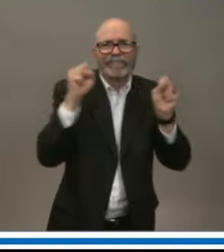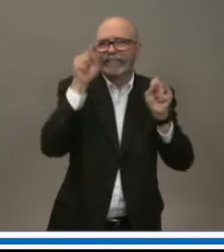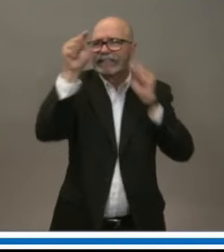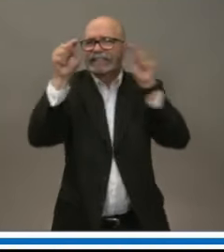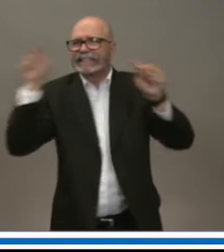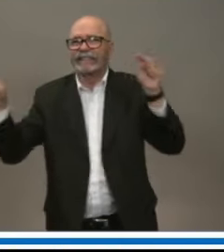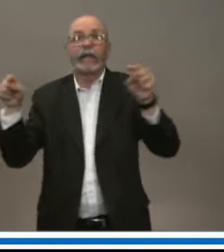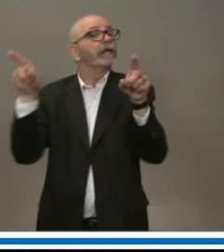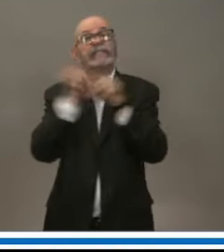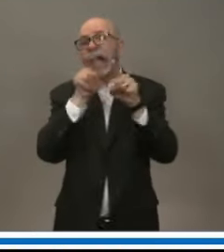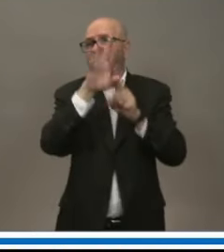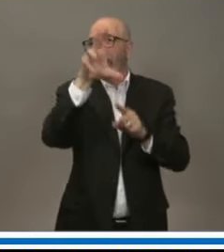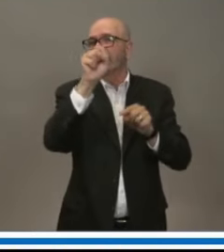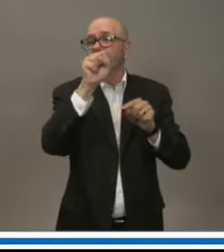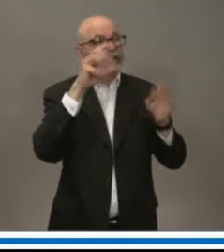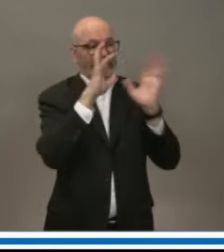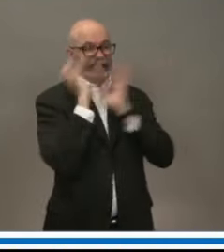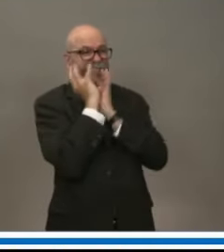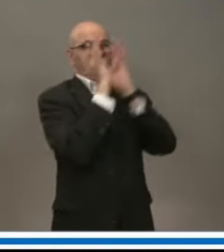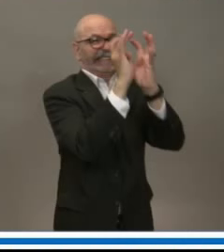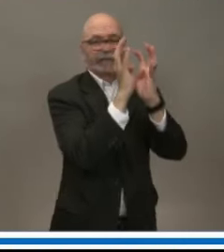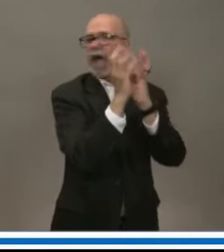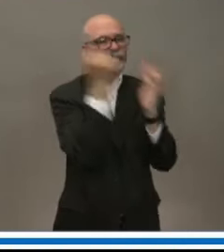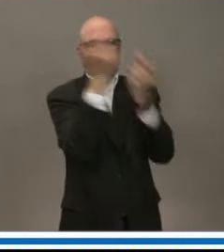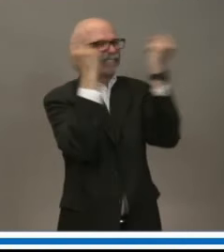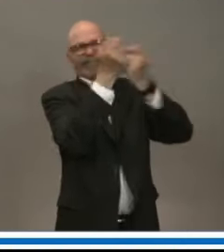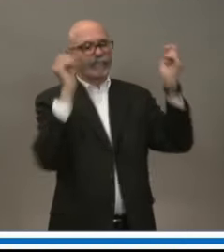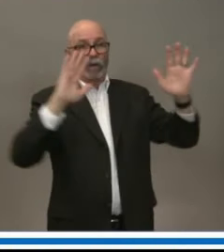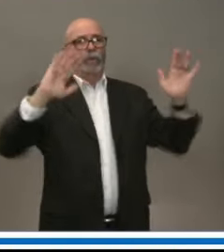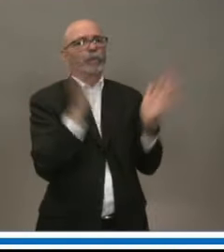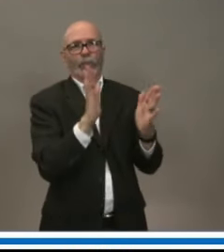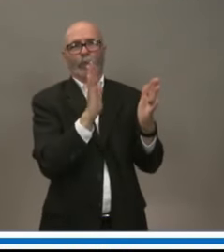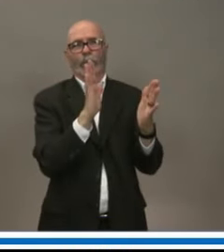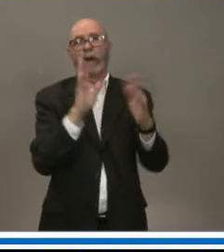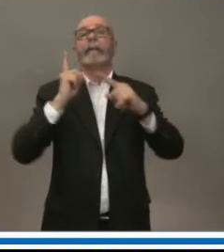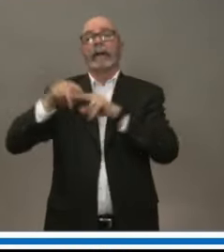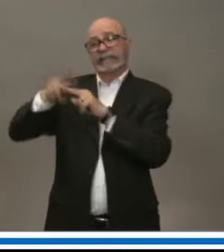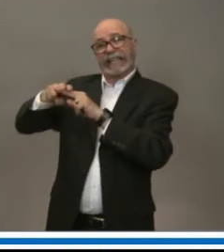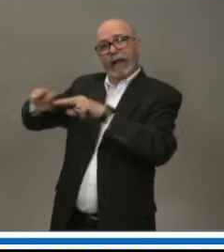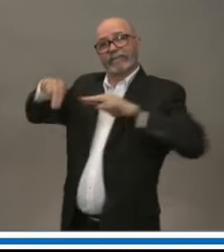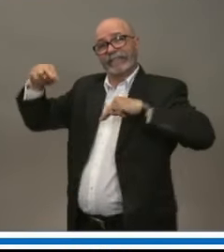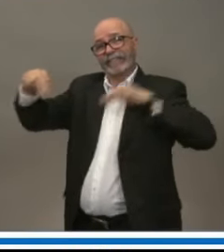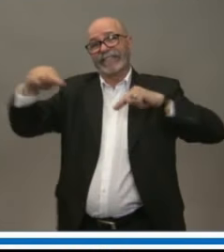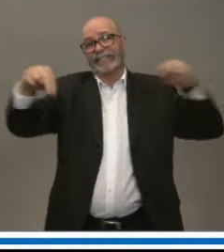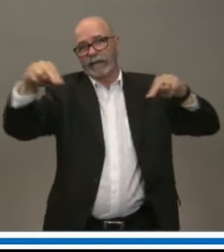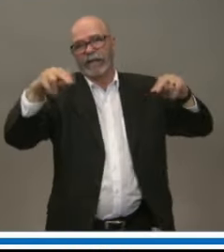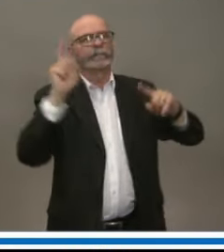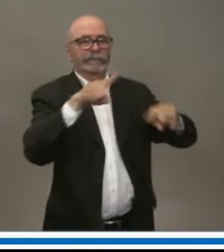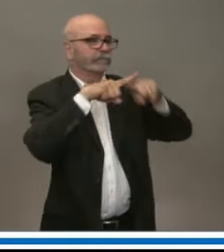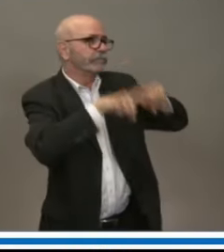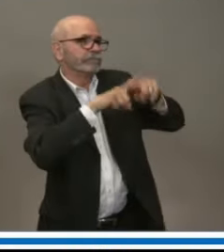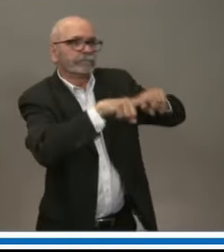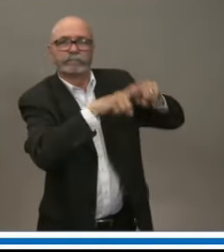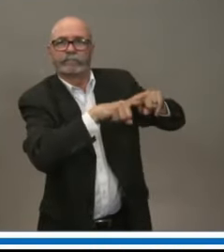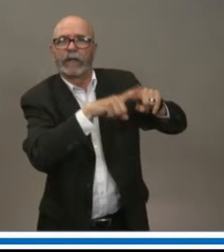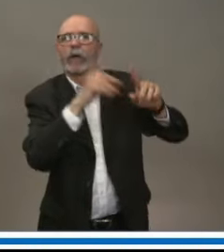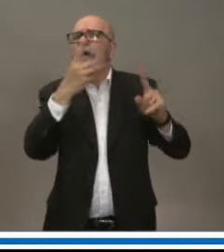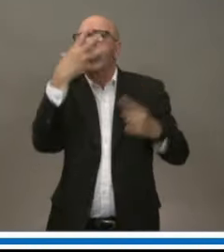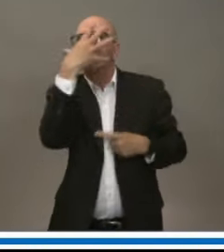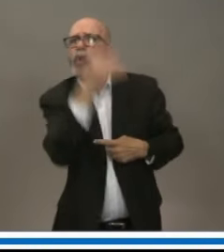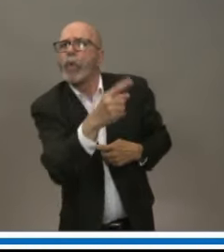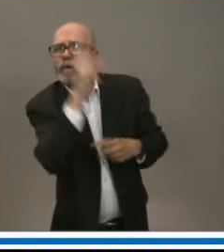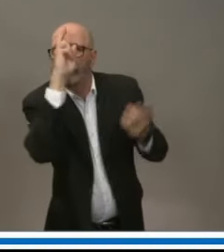have buses running. People, many people in our community rely on buses. But how are we doing that? And I know HRM has